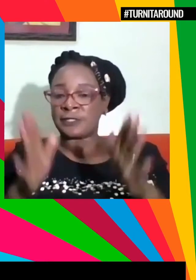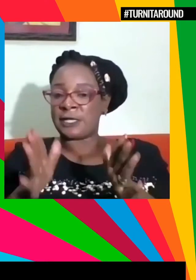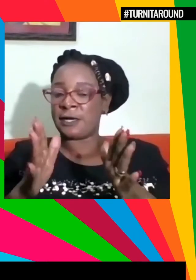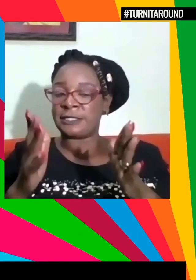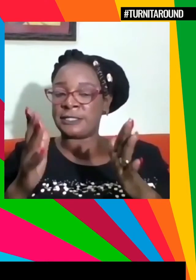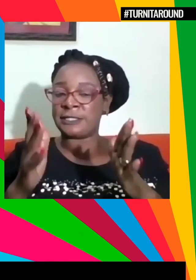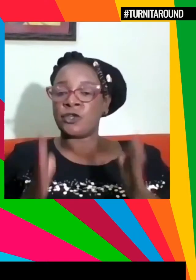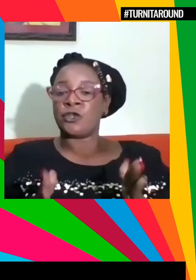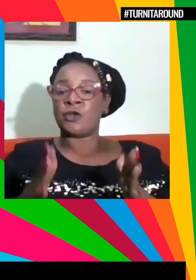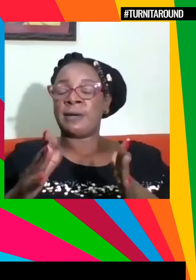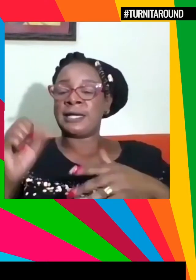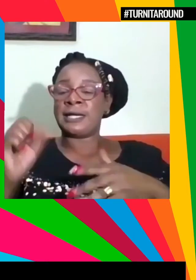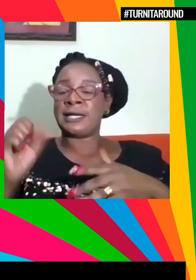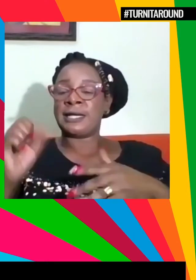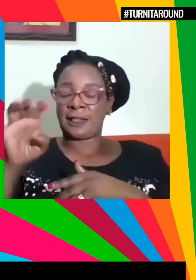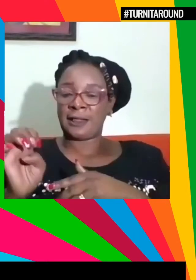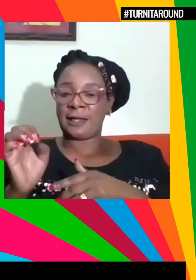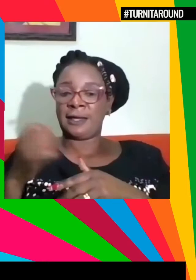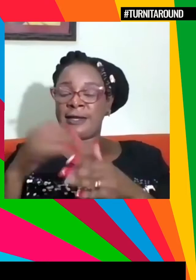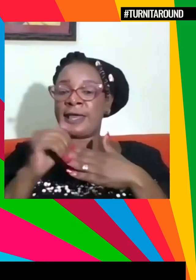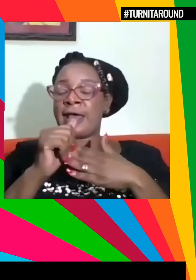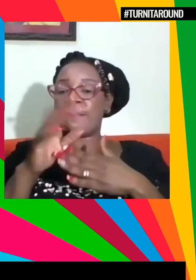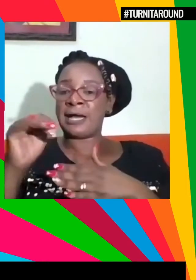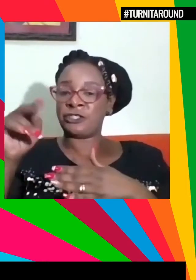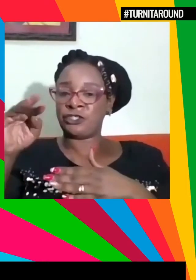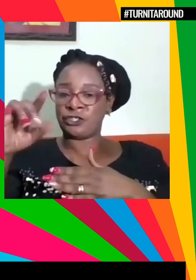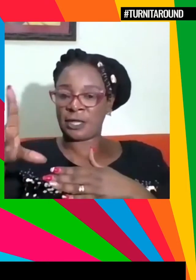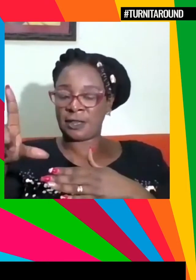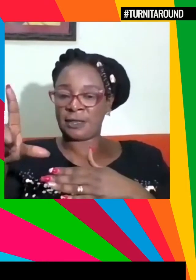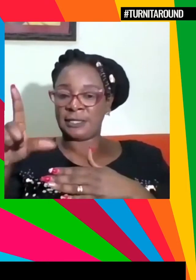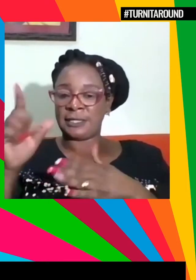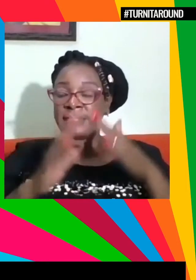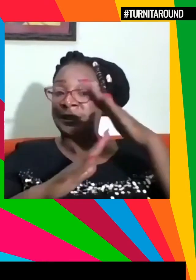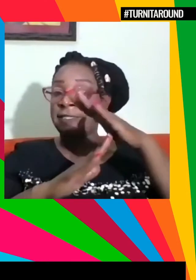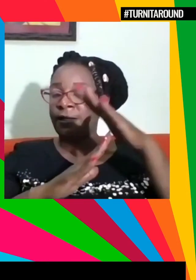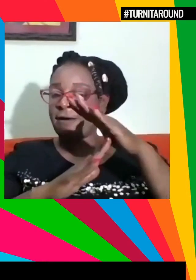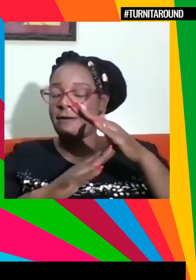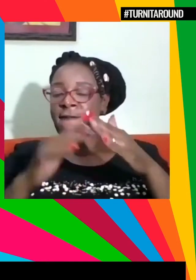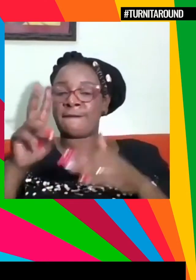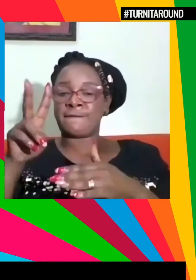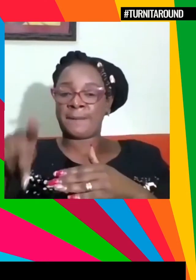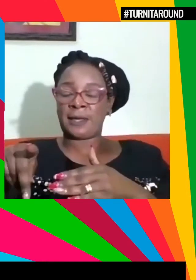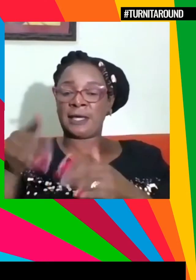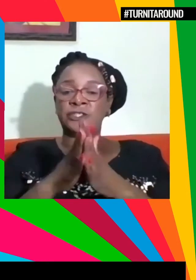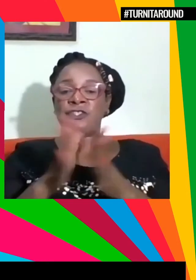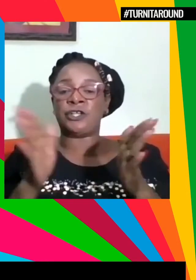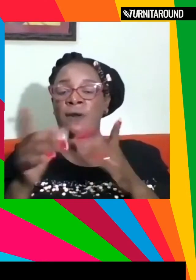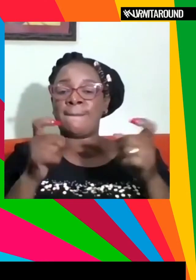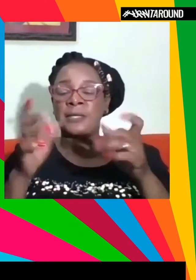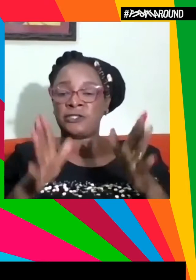HumanScale, and Guy DiMaggio, the Senior VP and General Manager